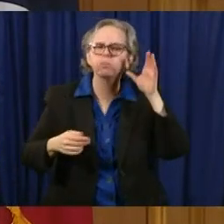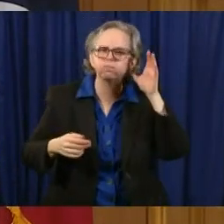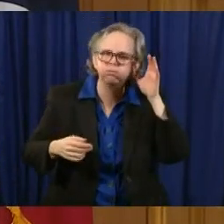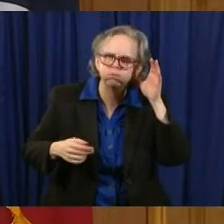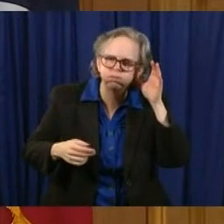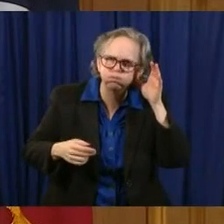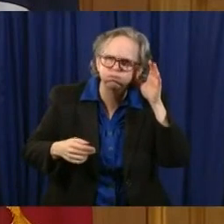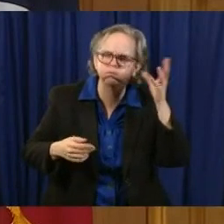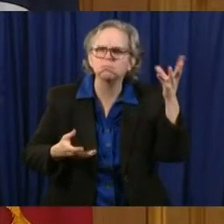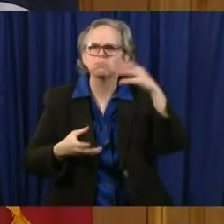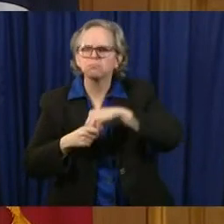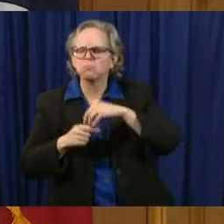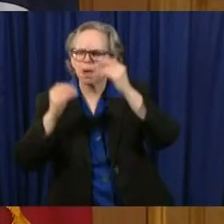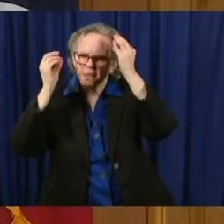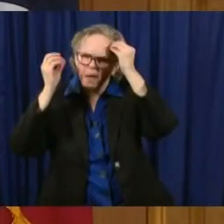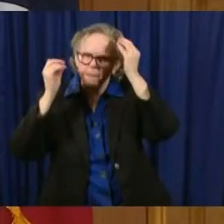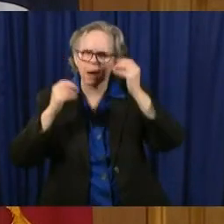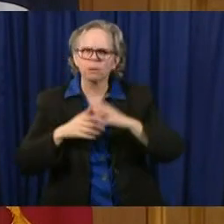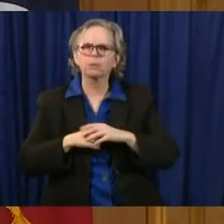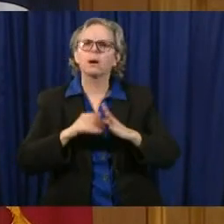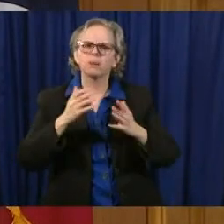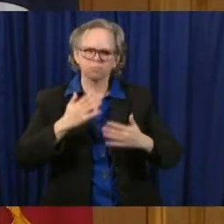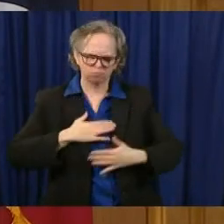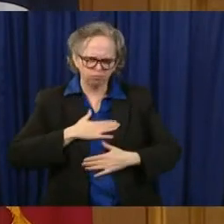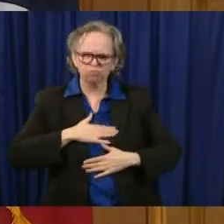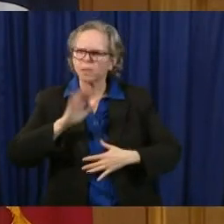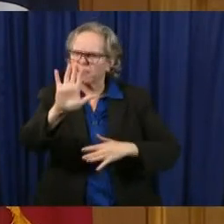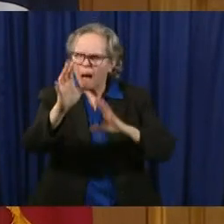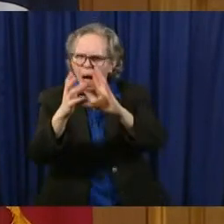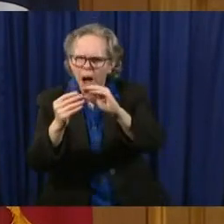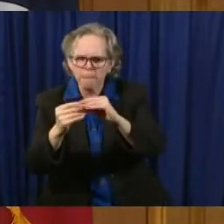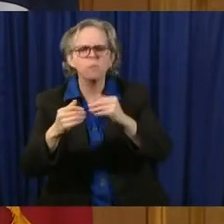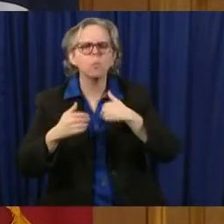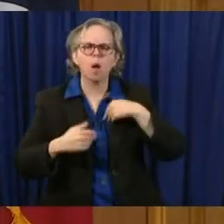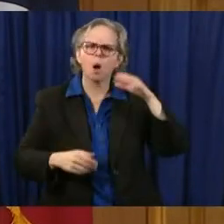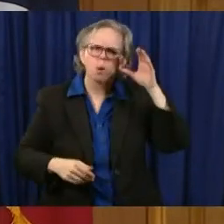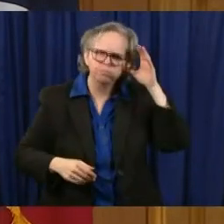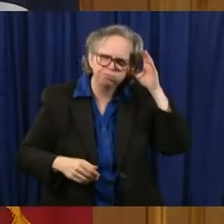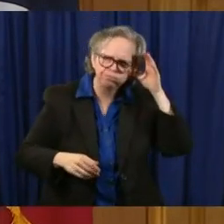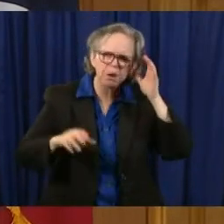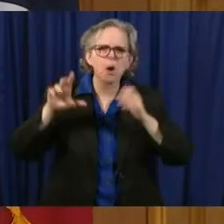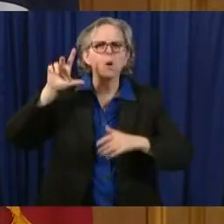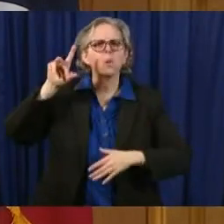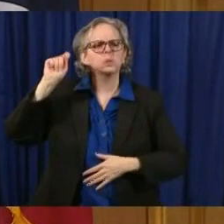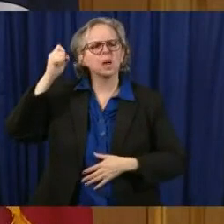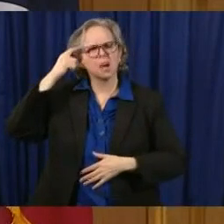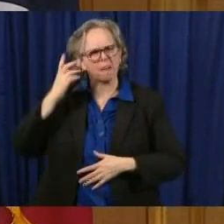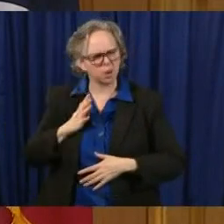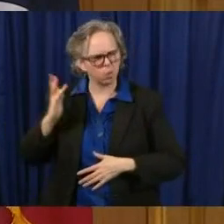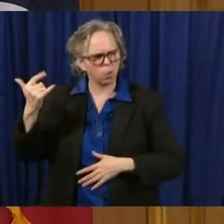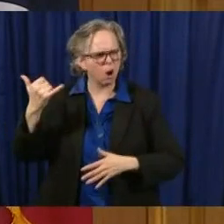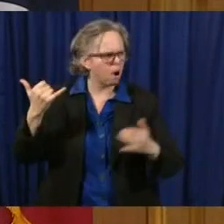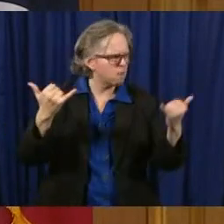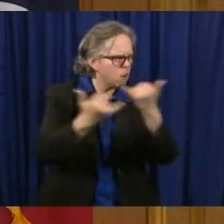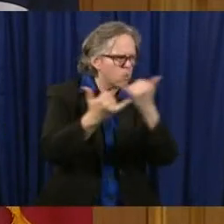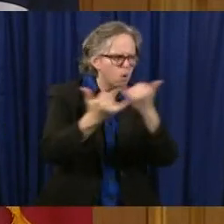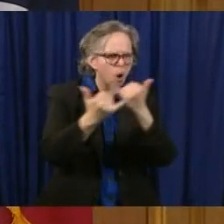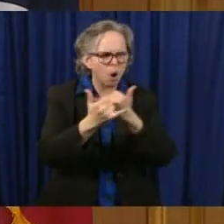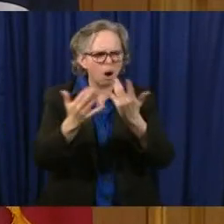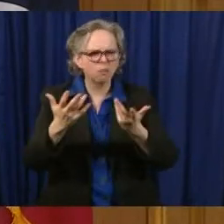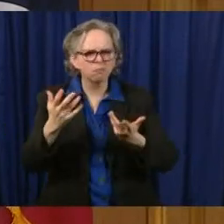said, Lieutenant Governor had the opportunity to talk with a number of his constituents the other day on a conference